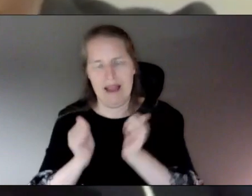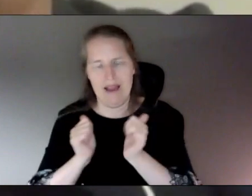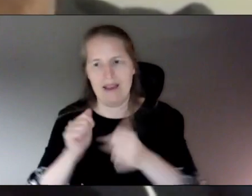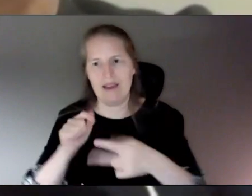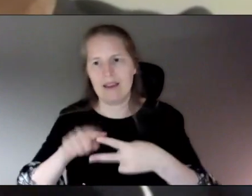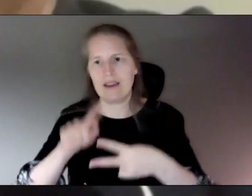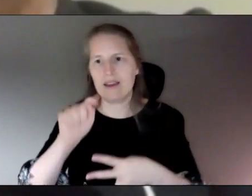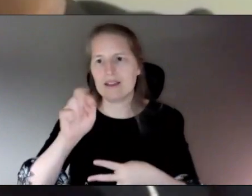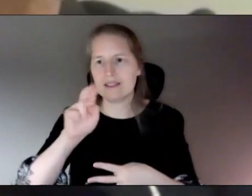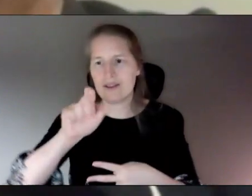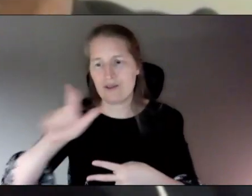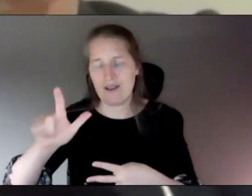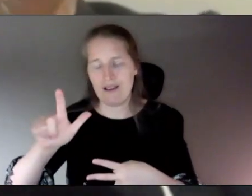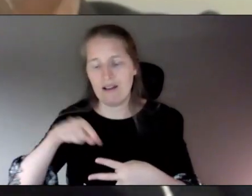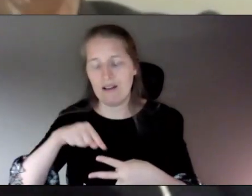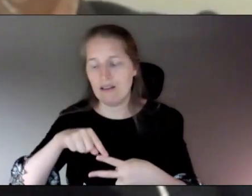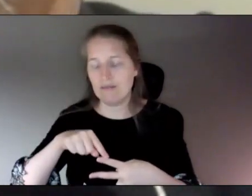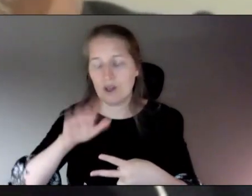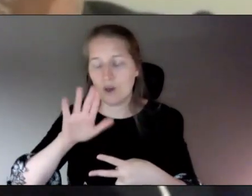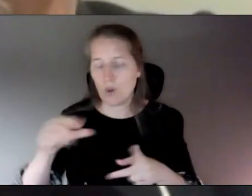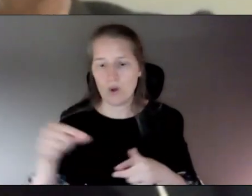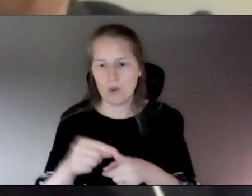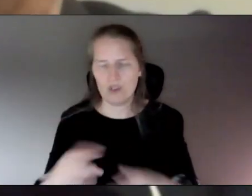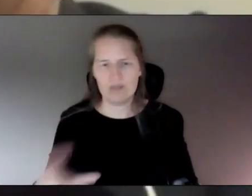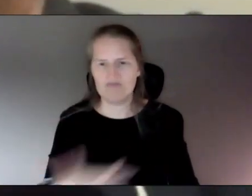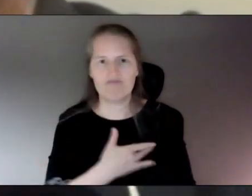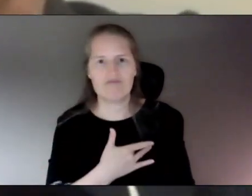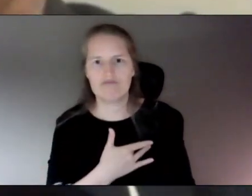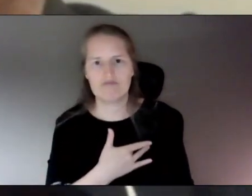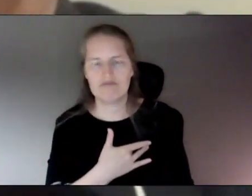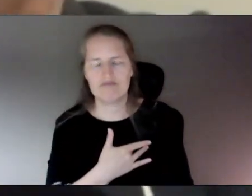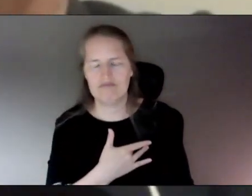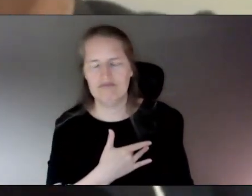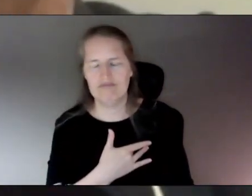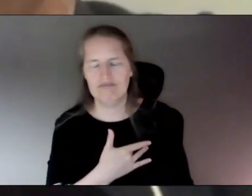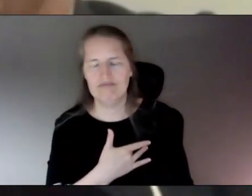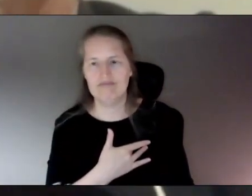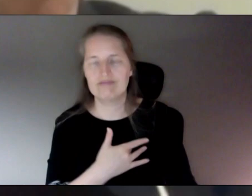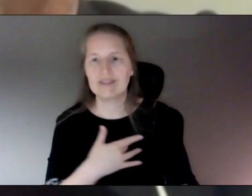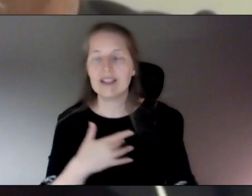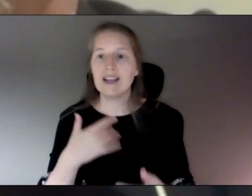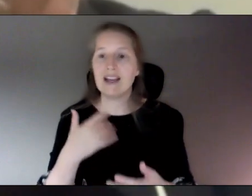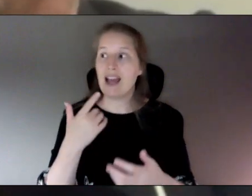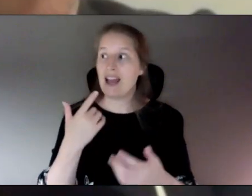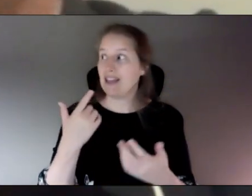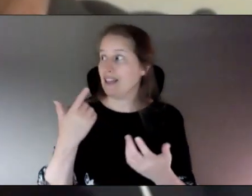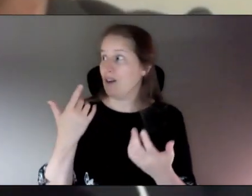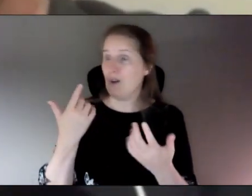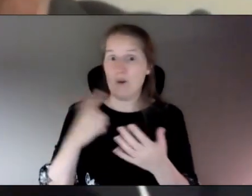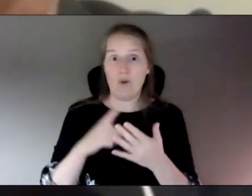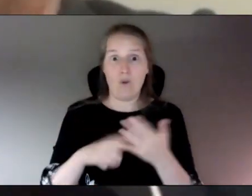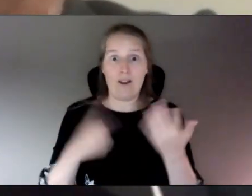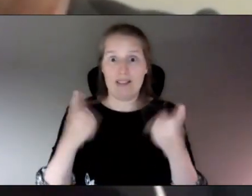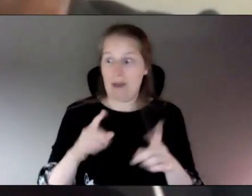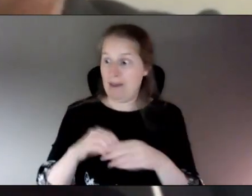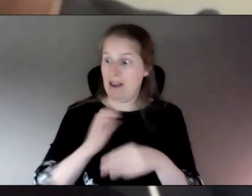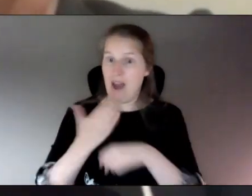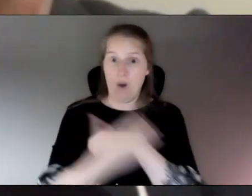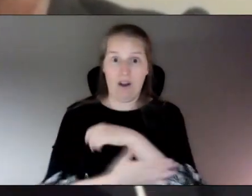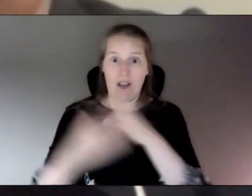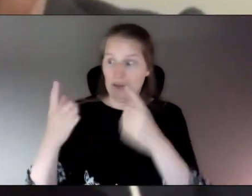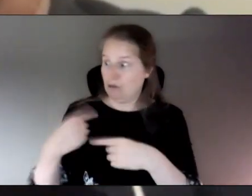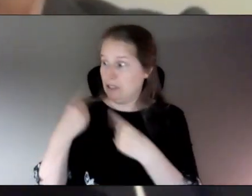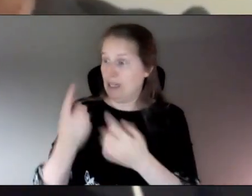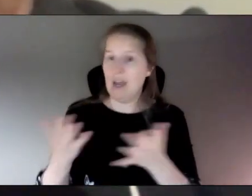your words pierce me. And given what has happened in our country, it would be unthinkable for me not to